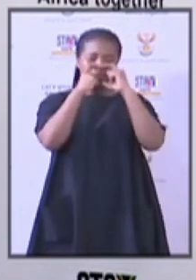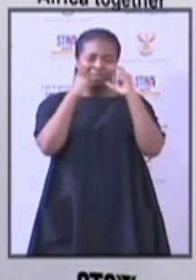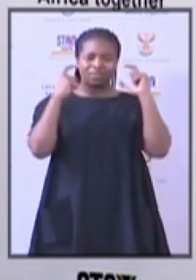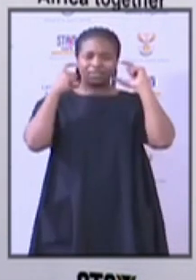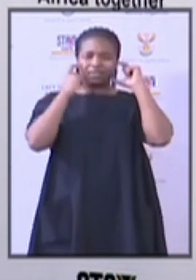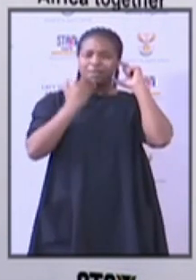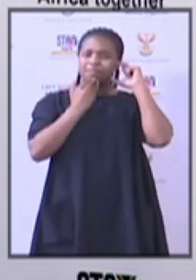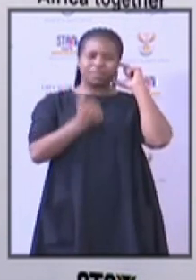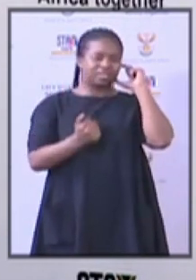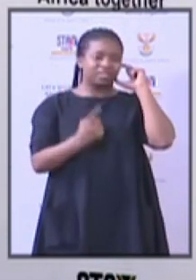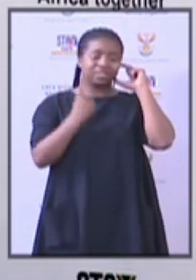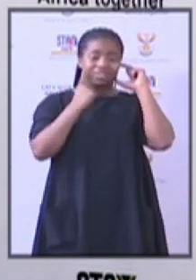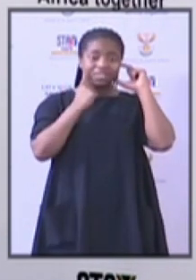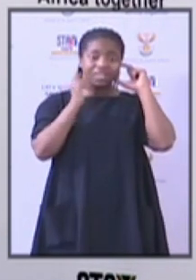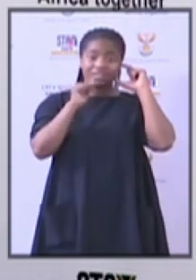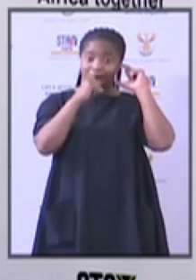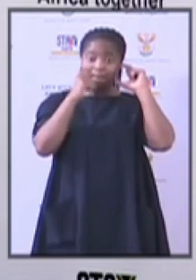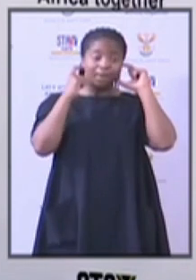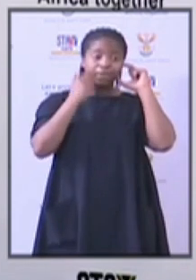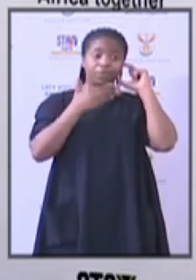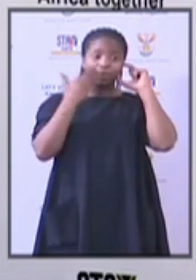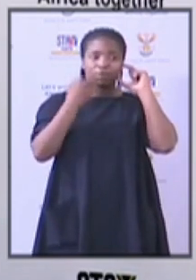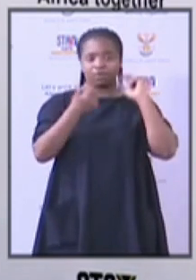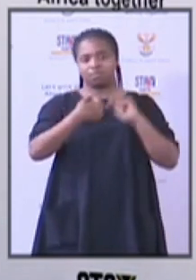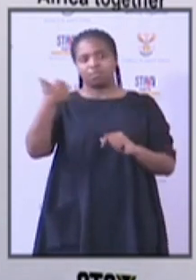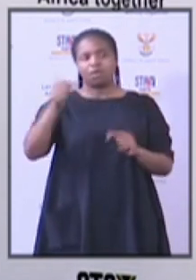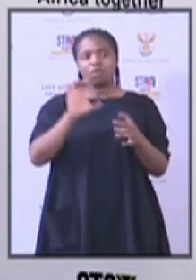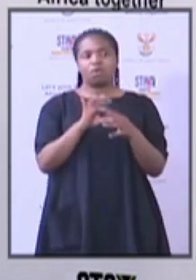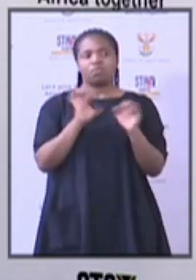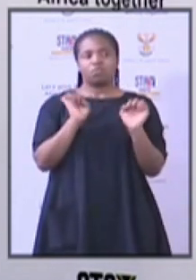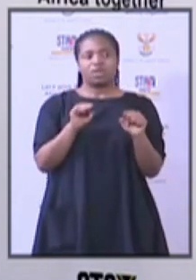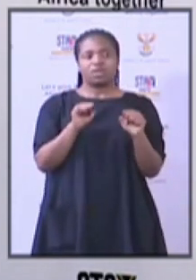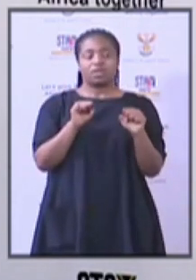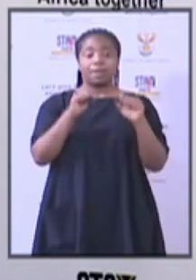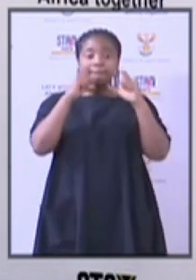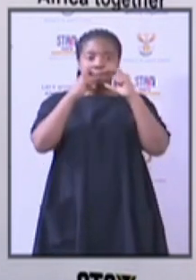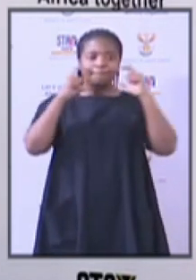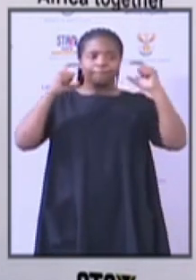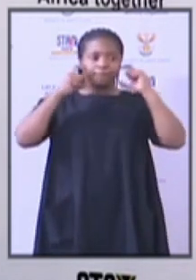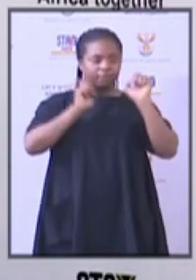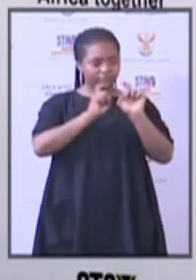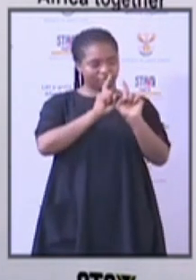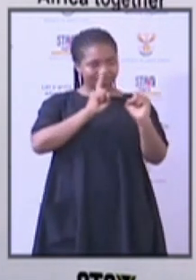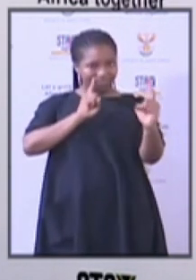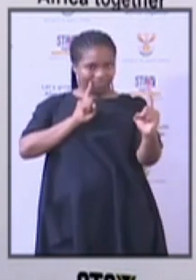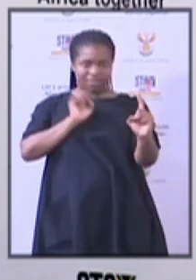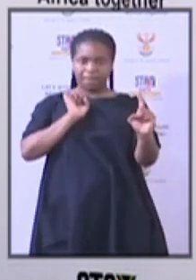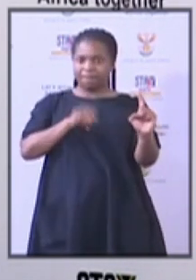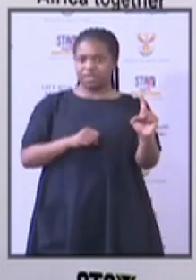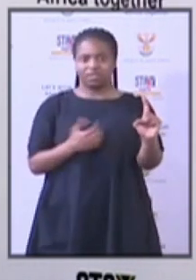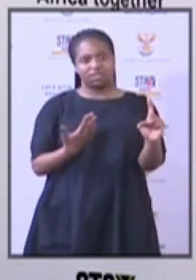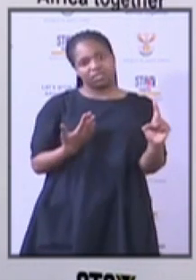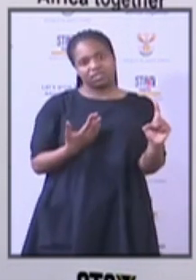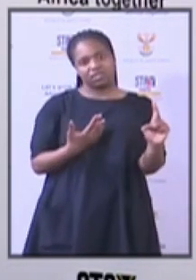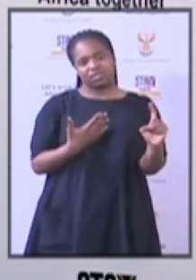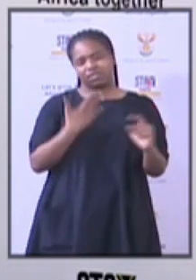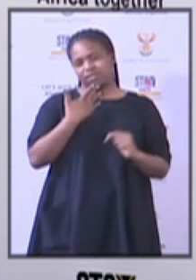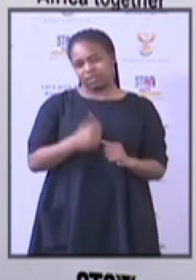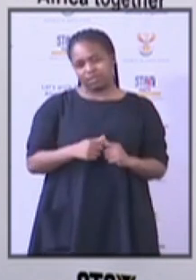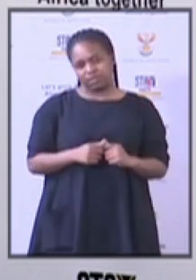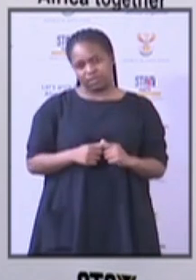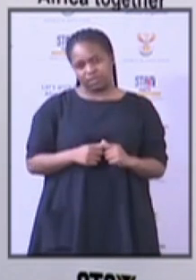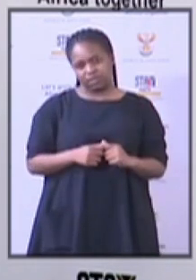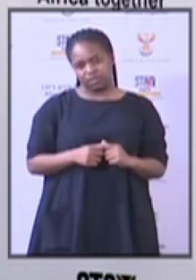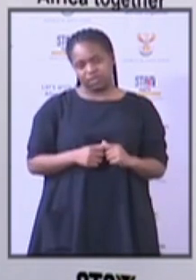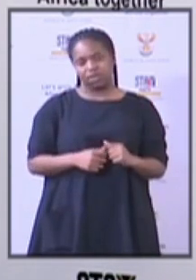la gore ga ba rwala mask, go ba ga ba maintain social distancing ya go se batamelane, go